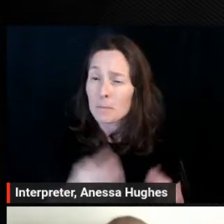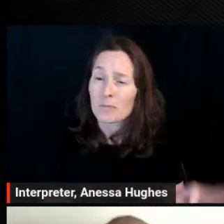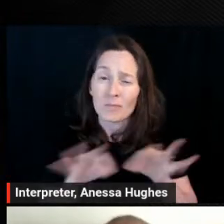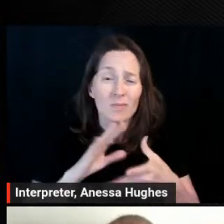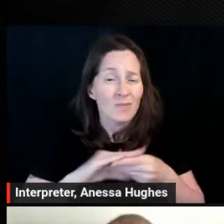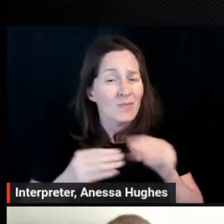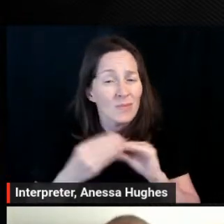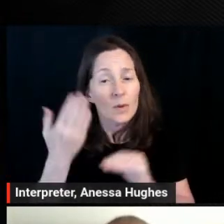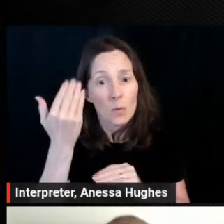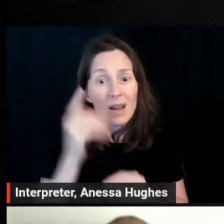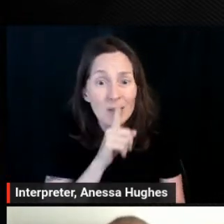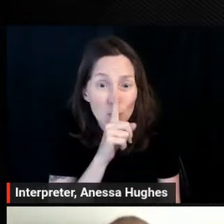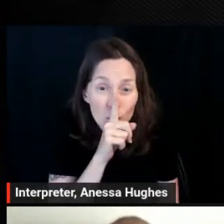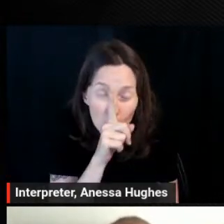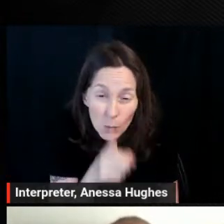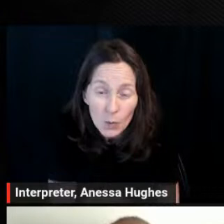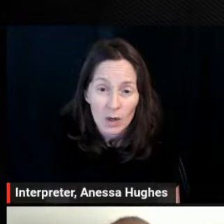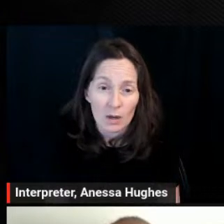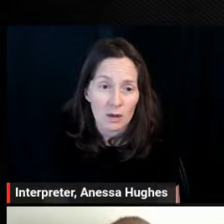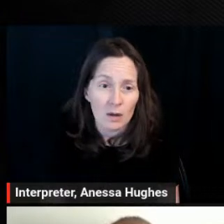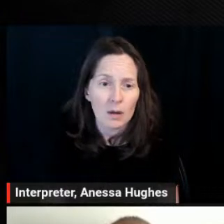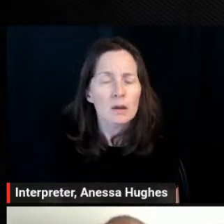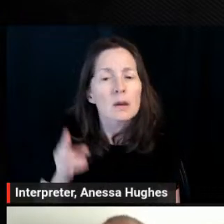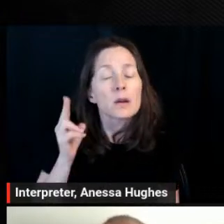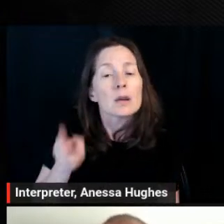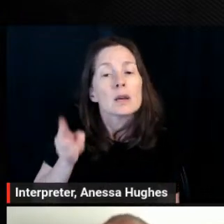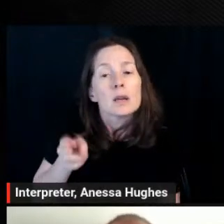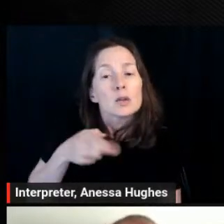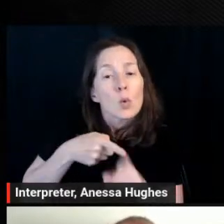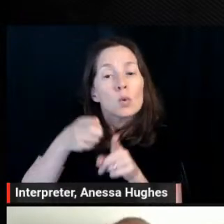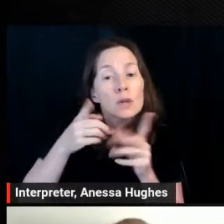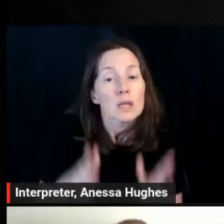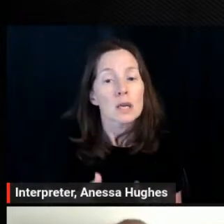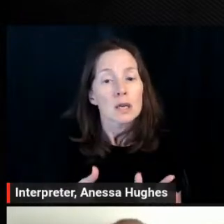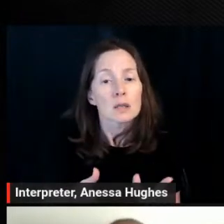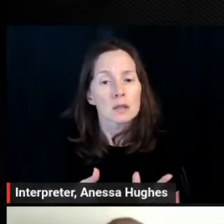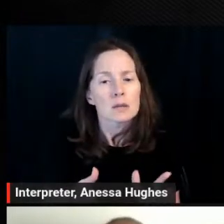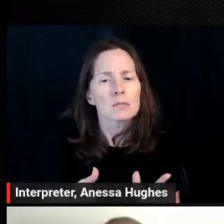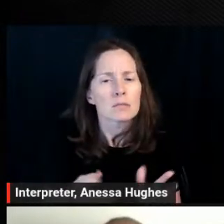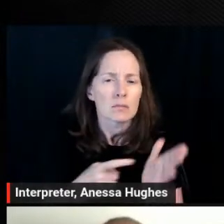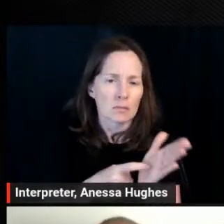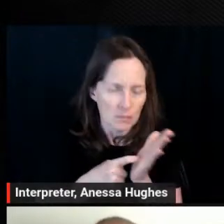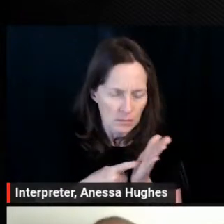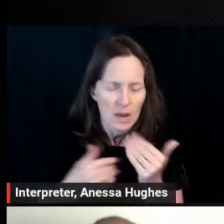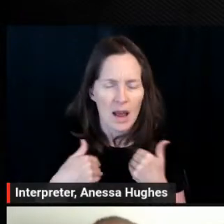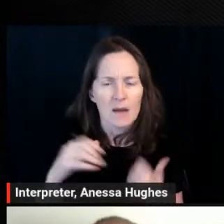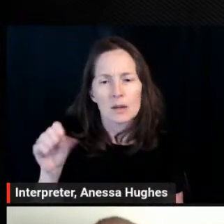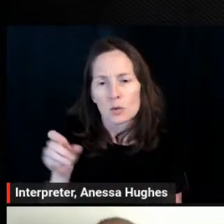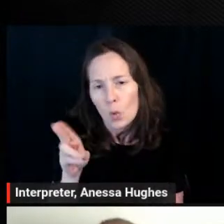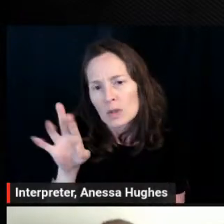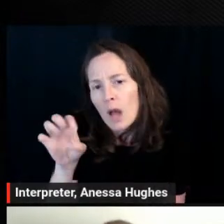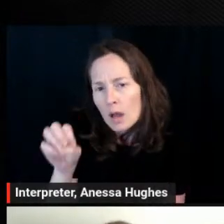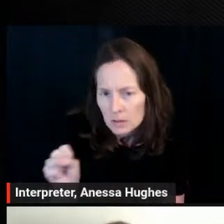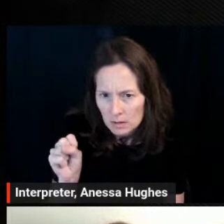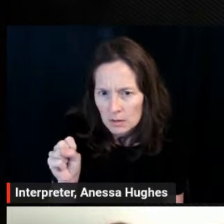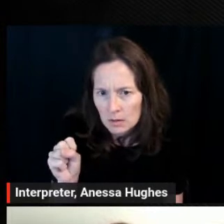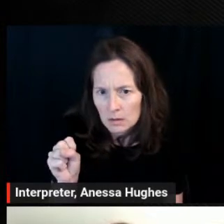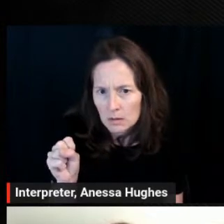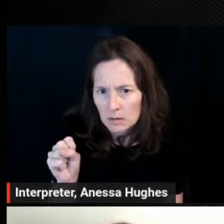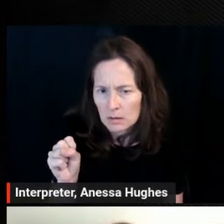Historians need sources, lots of them, to reconstruct past lives in ways that are fair and true.